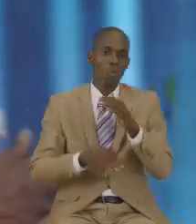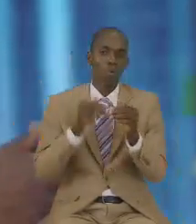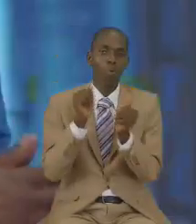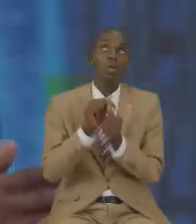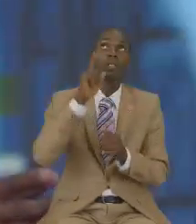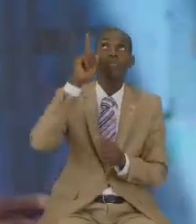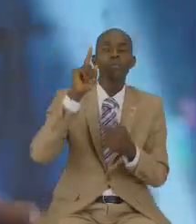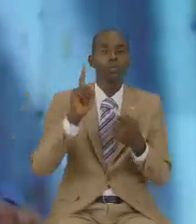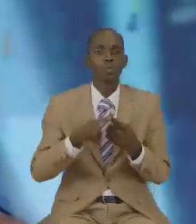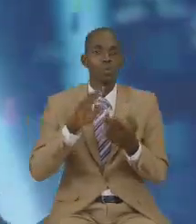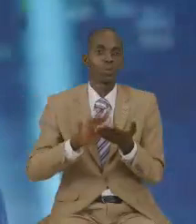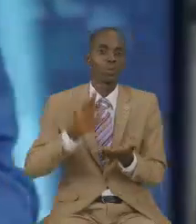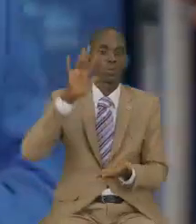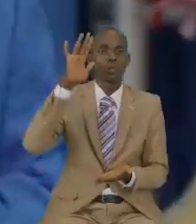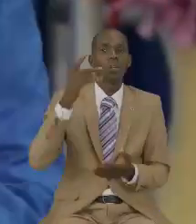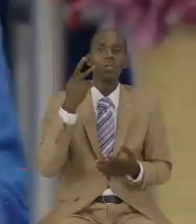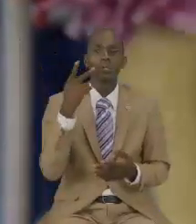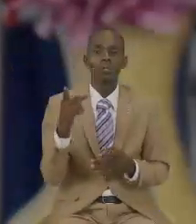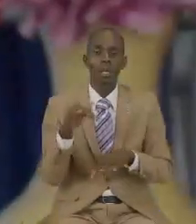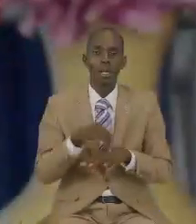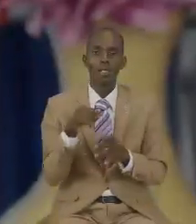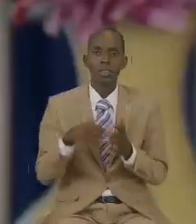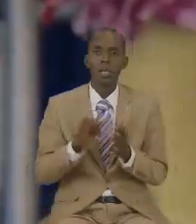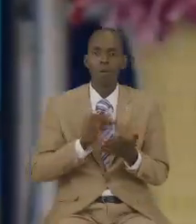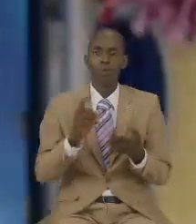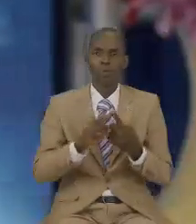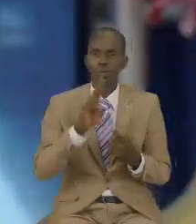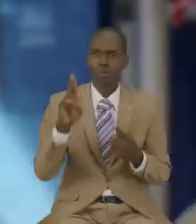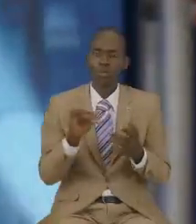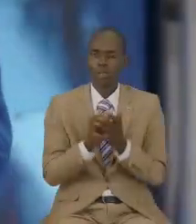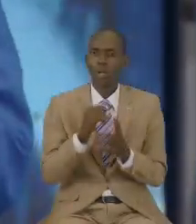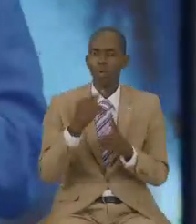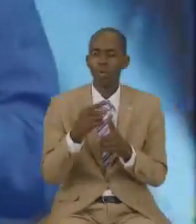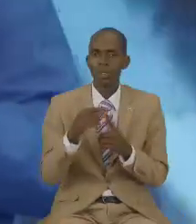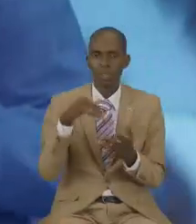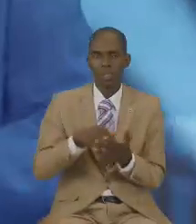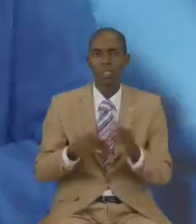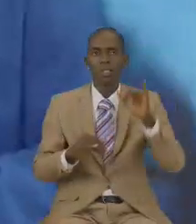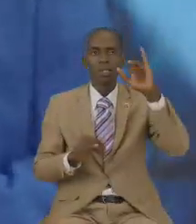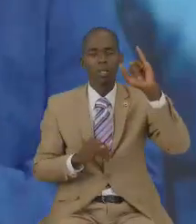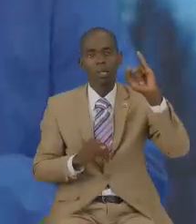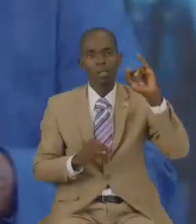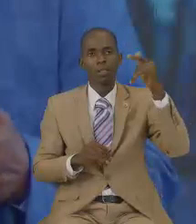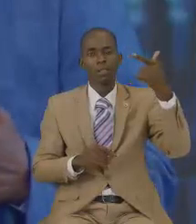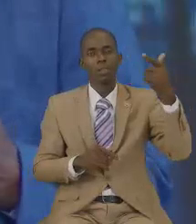to glory. As we look at this, I want to use those words again, those letters again. I,